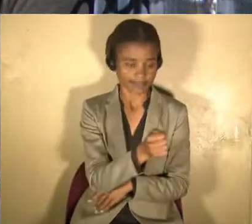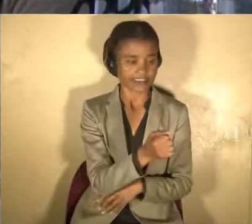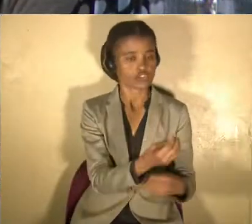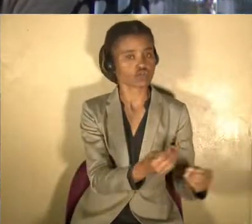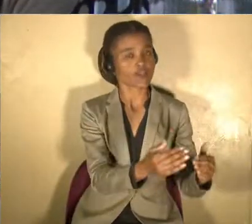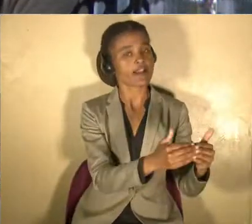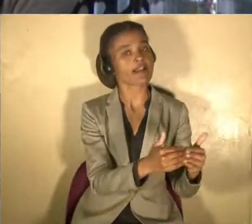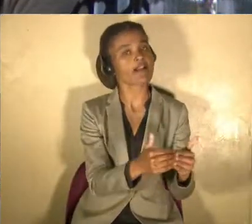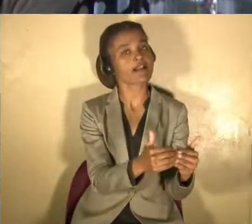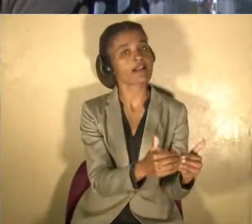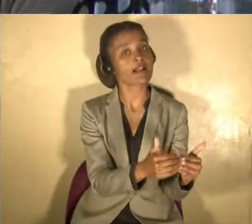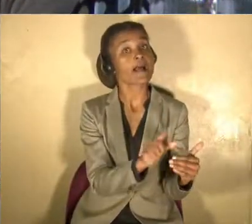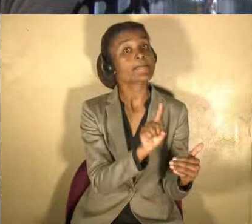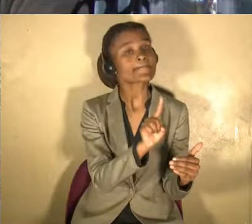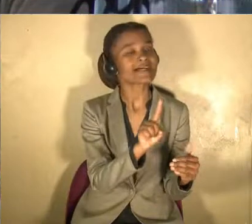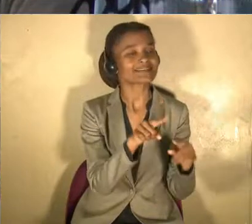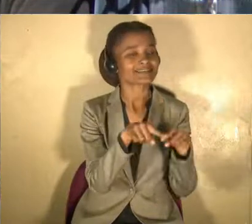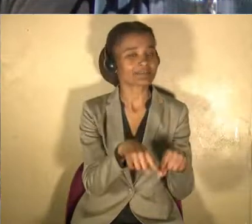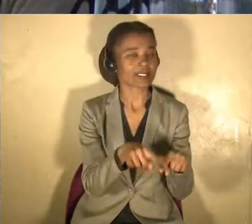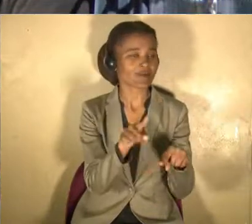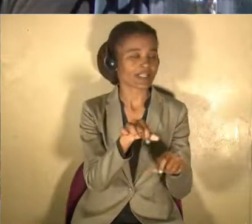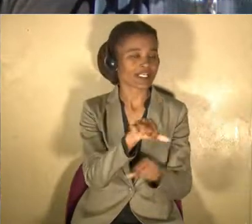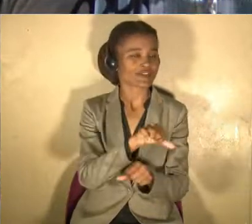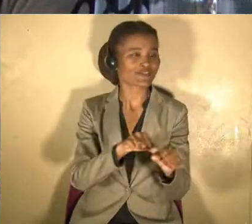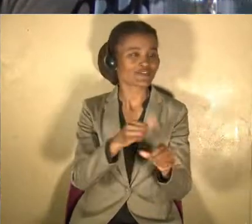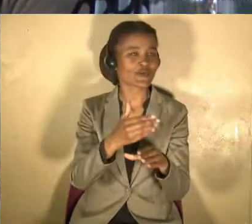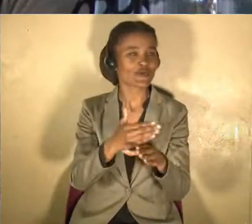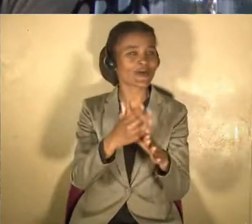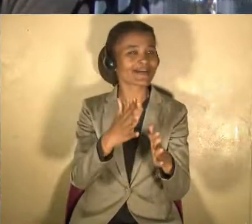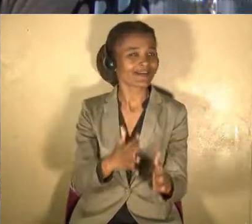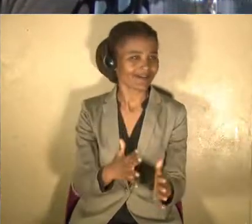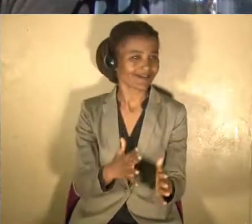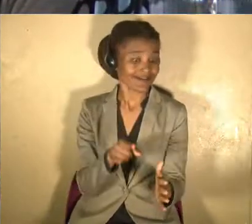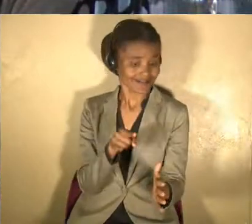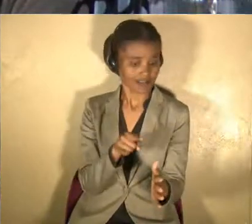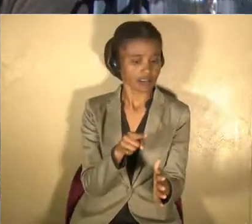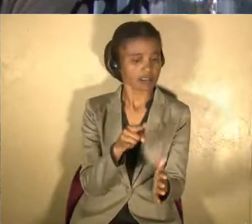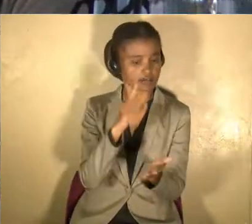will determine hore ki service effing etwanelehing for